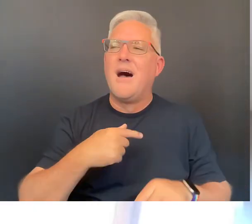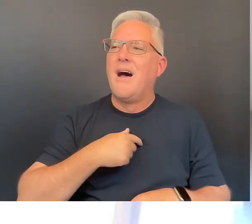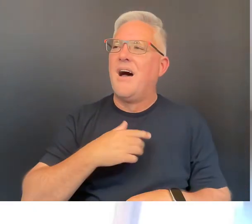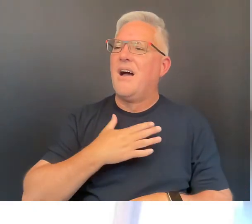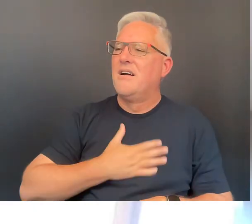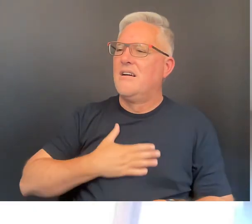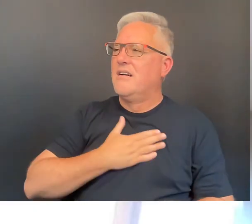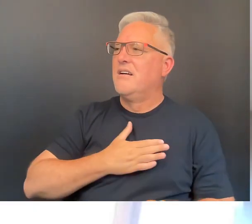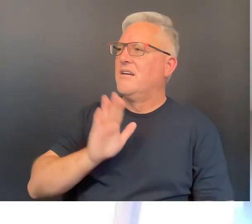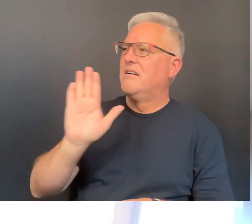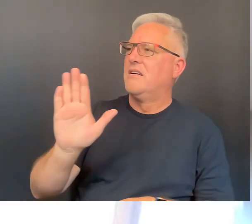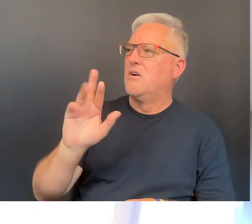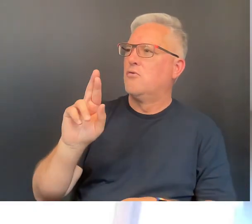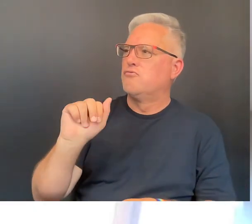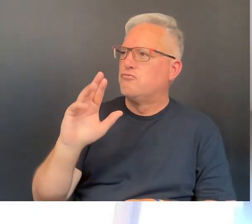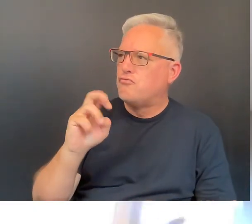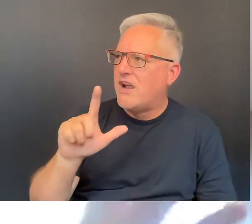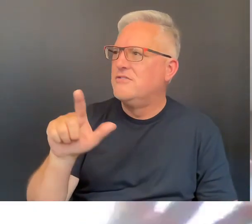she uh,